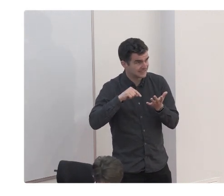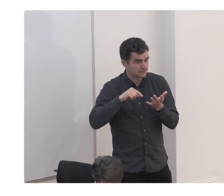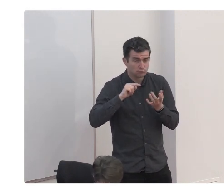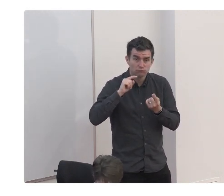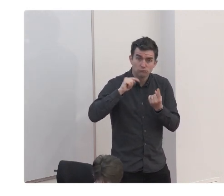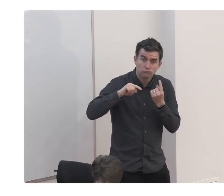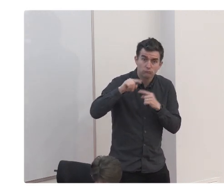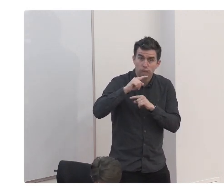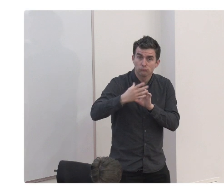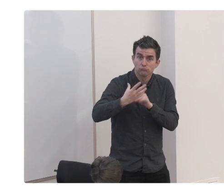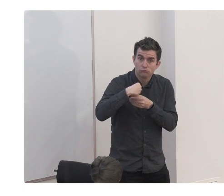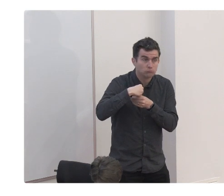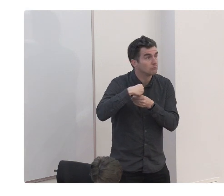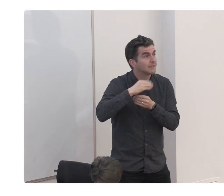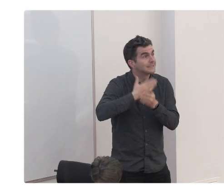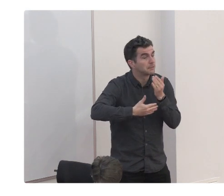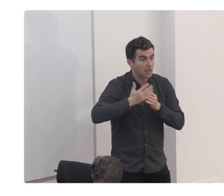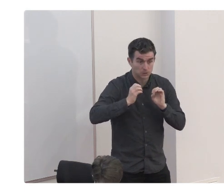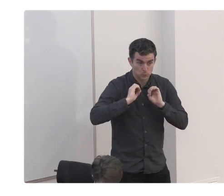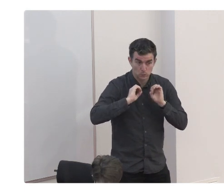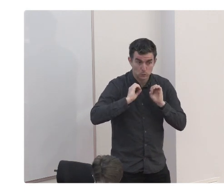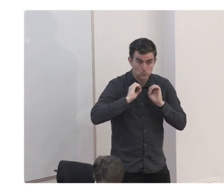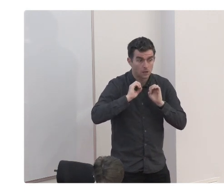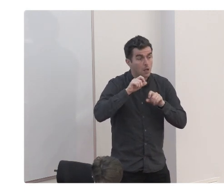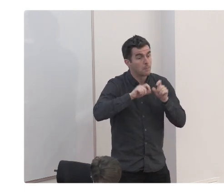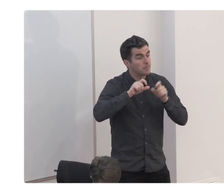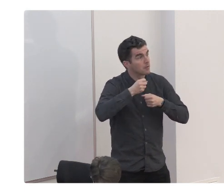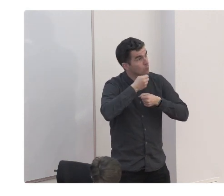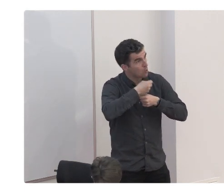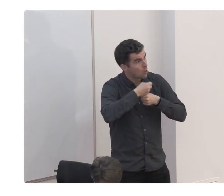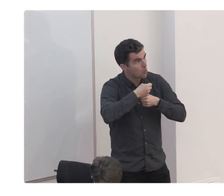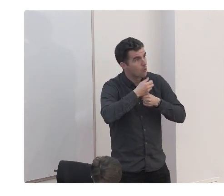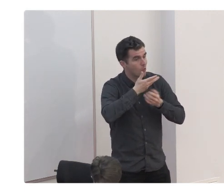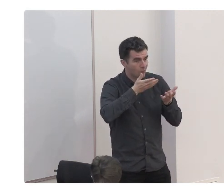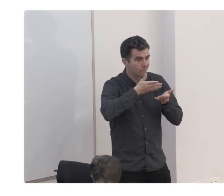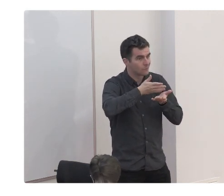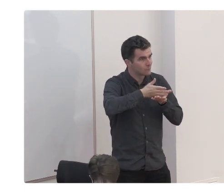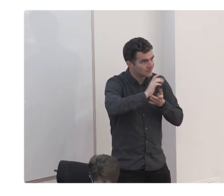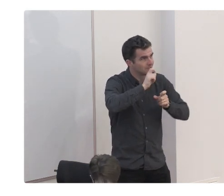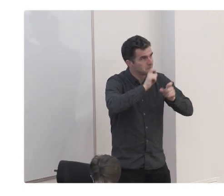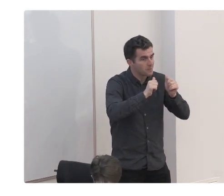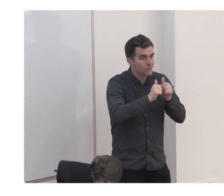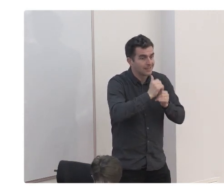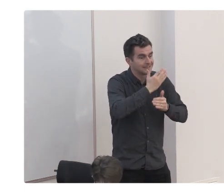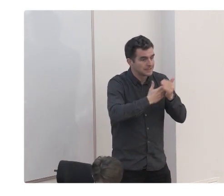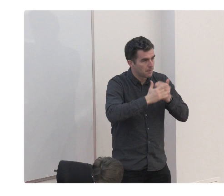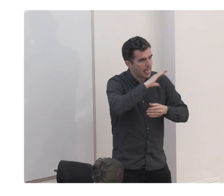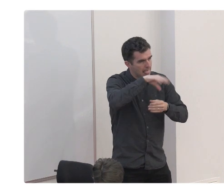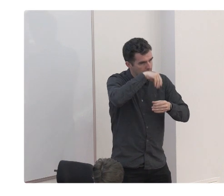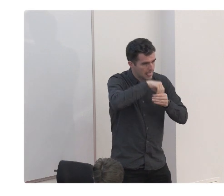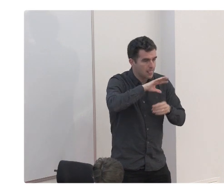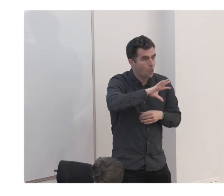and international NGOs and INGOs wouldn't work together shoulder by shoulder with Afghanistan government.